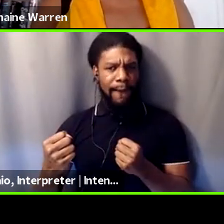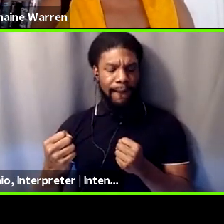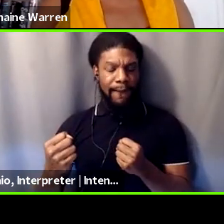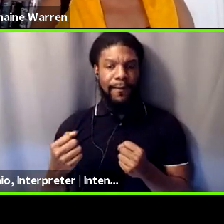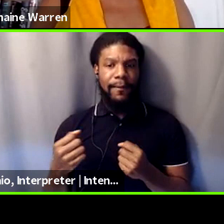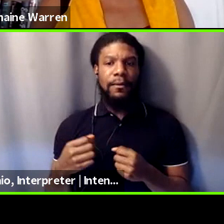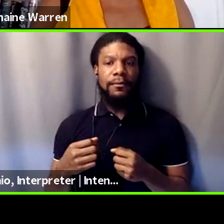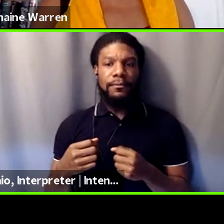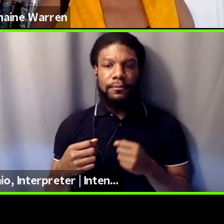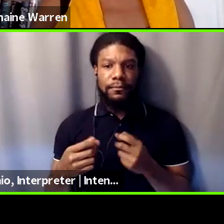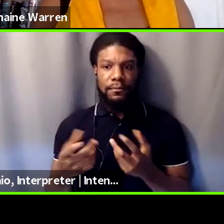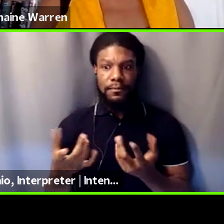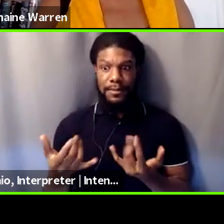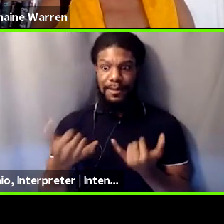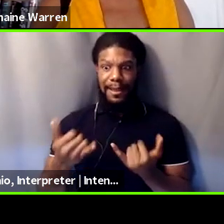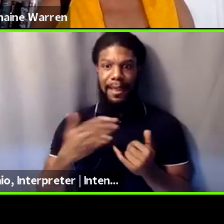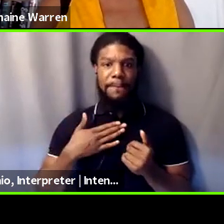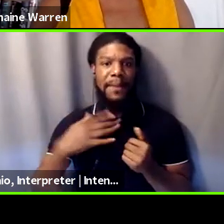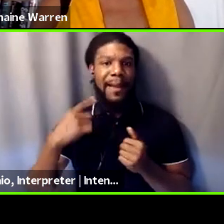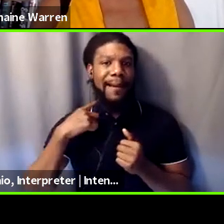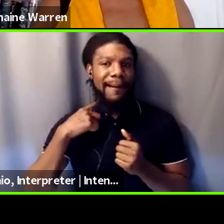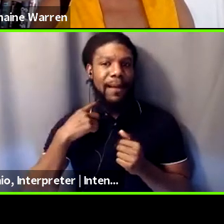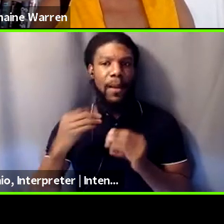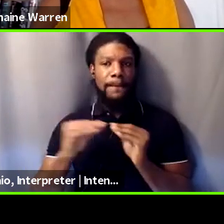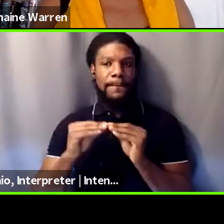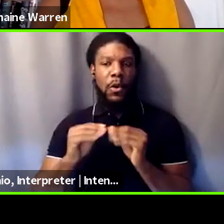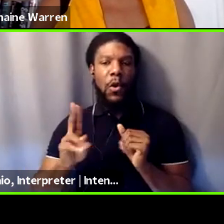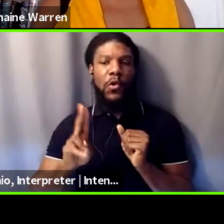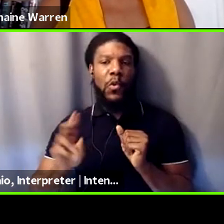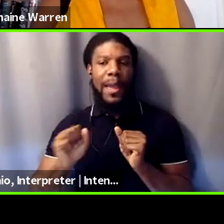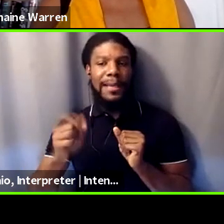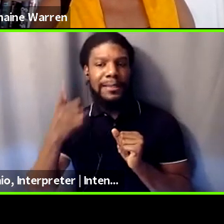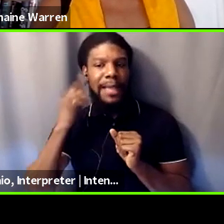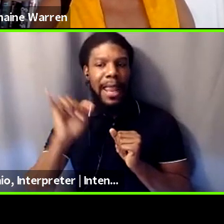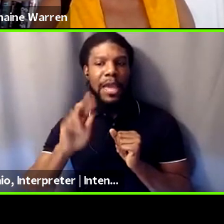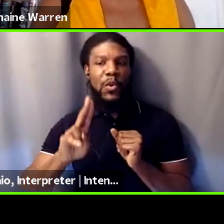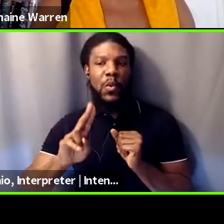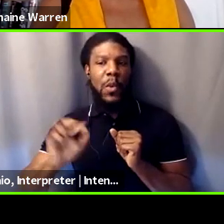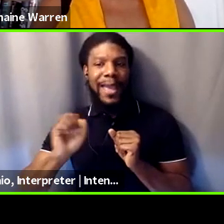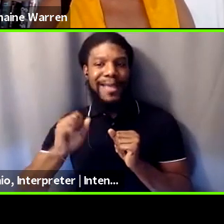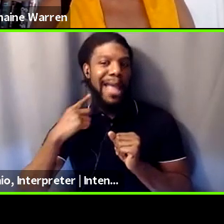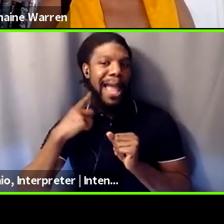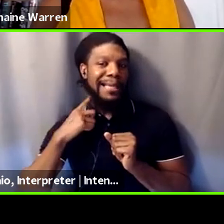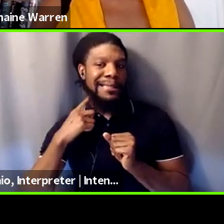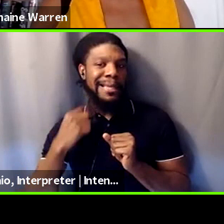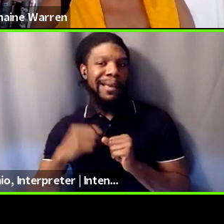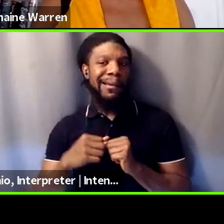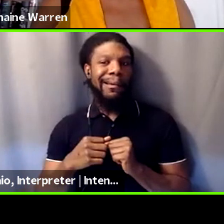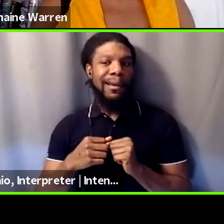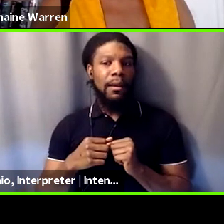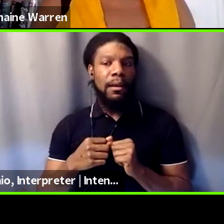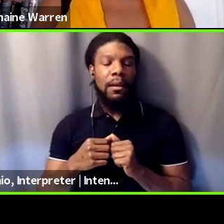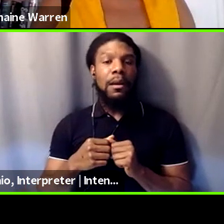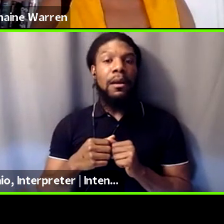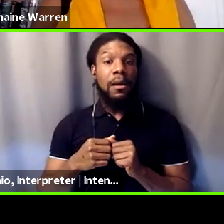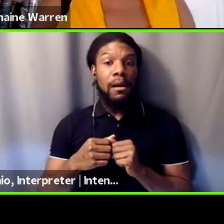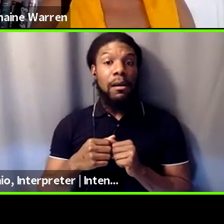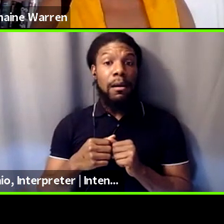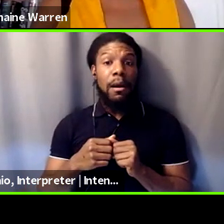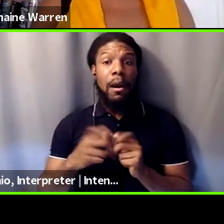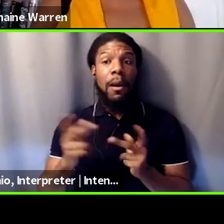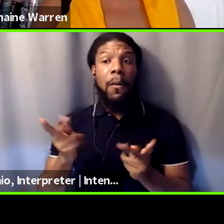of having a US sounding voice, so to speak, or accent, that usually when people are like,